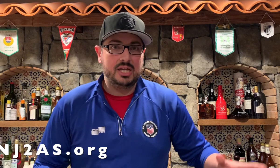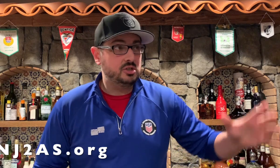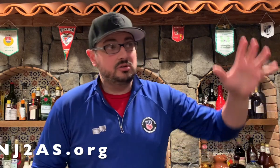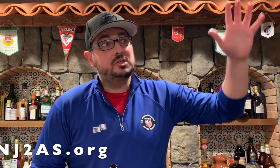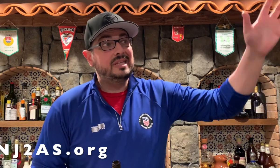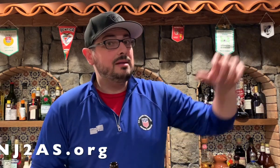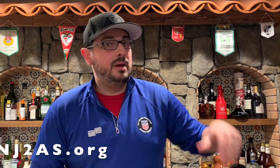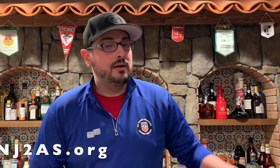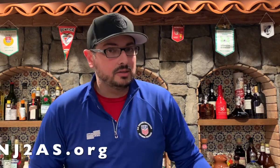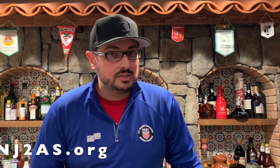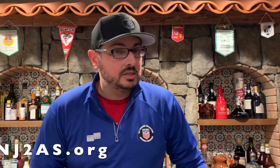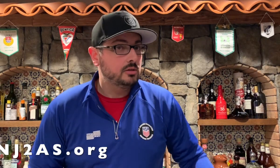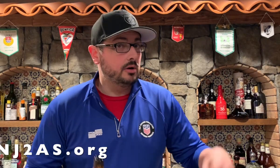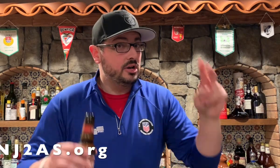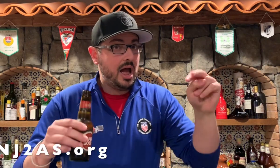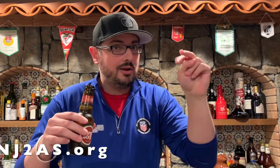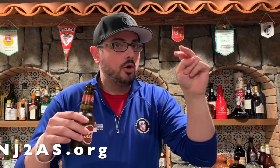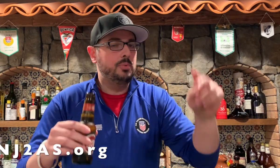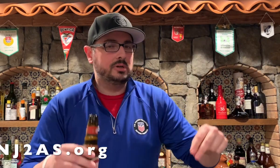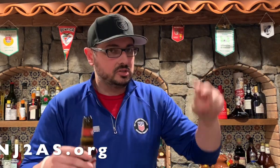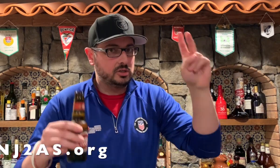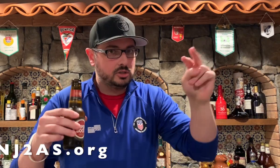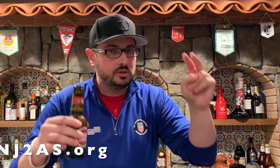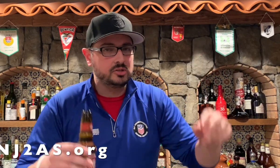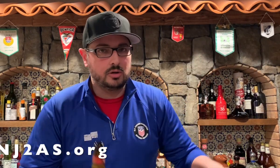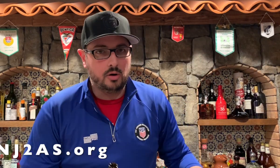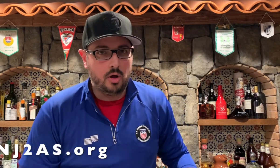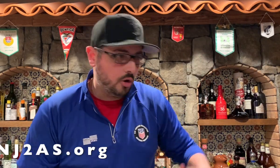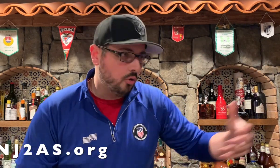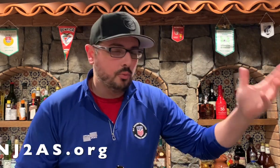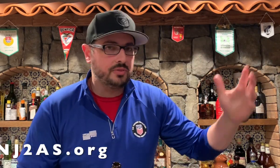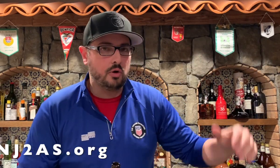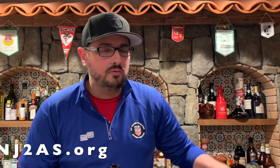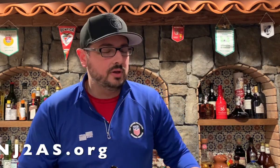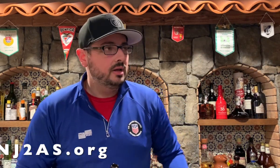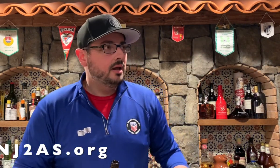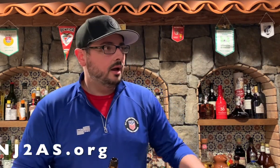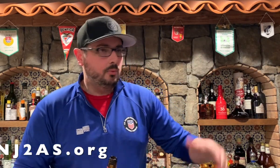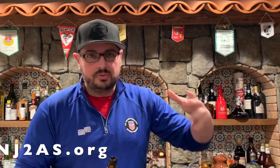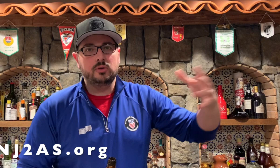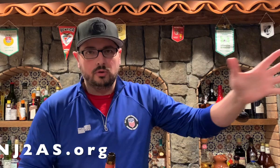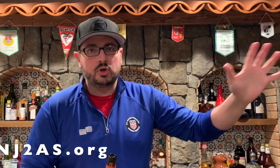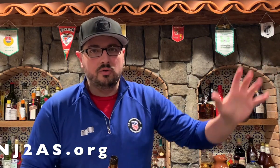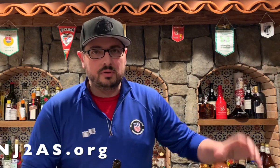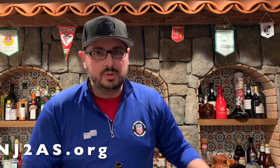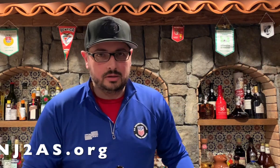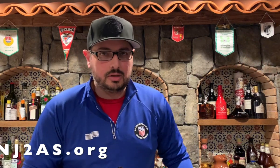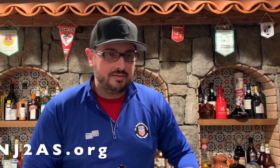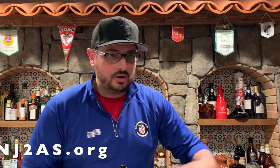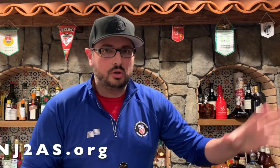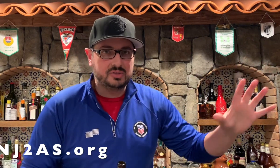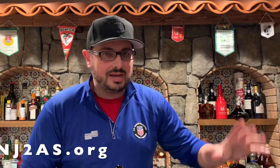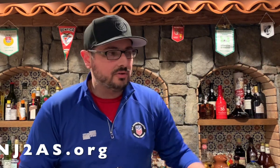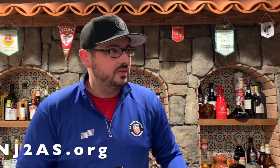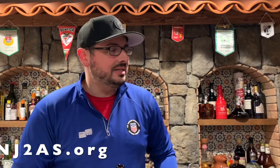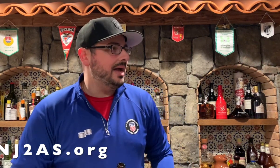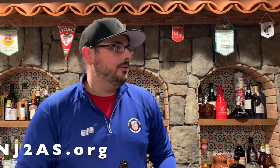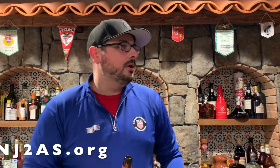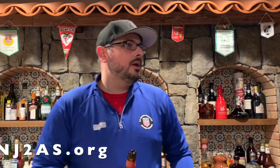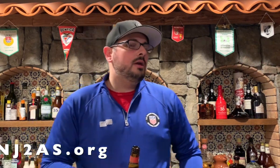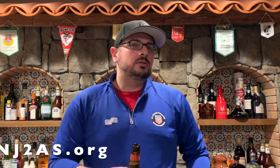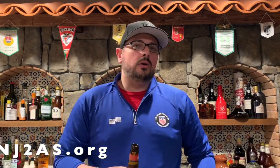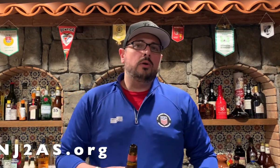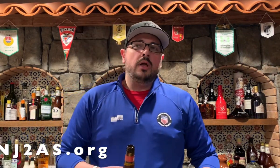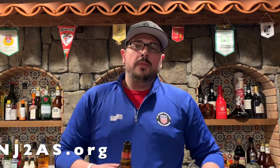accept applications. Our state barracks still are not open because the clerks are home with COVID, with the, COVID being closing everything